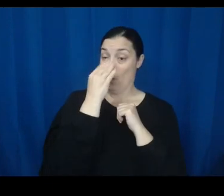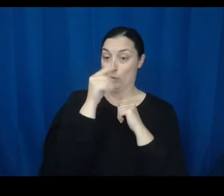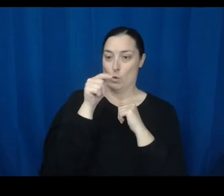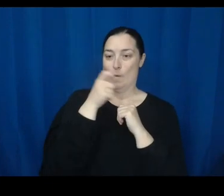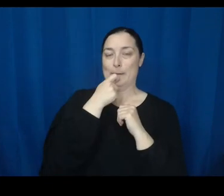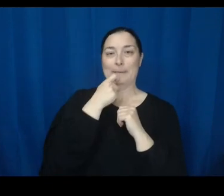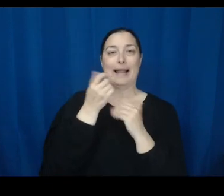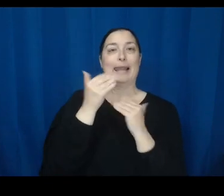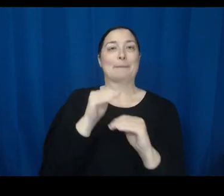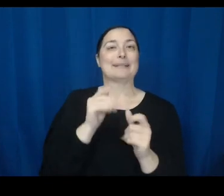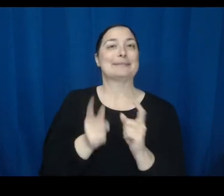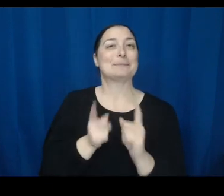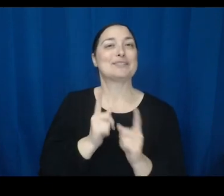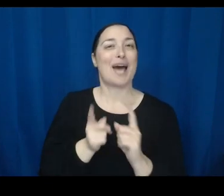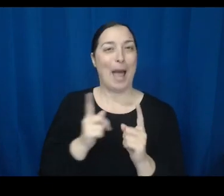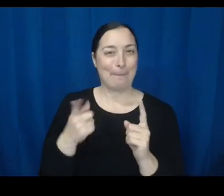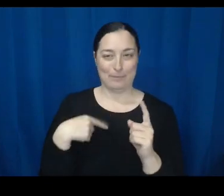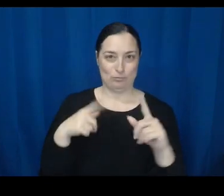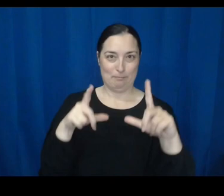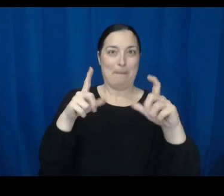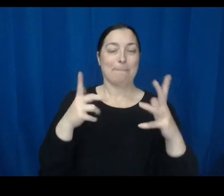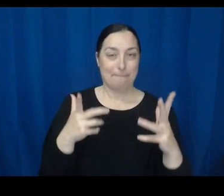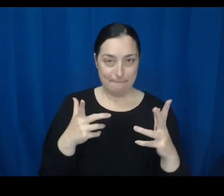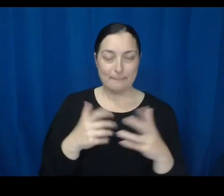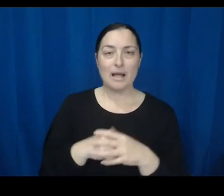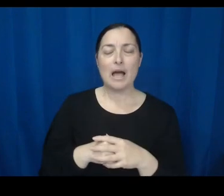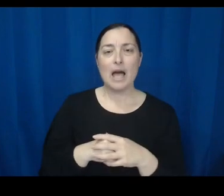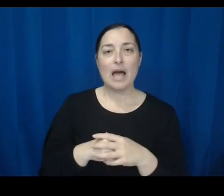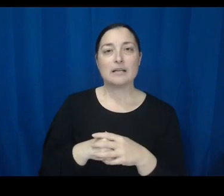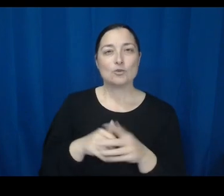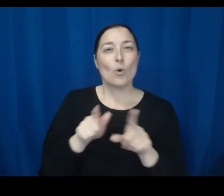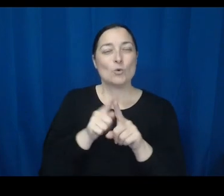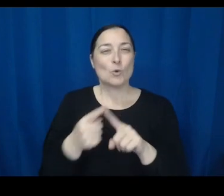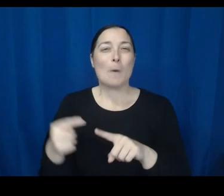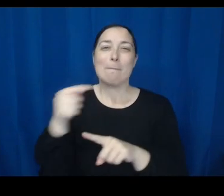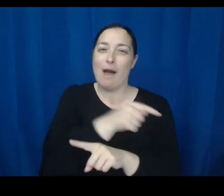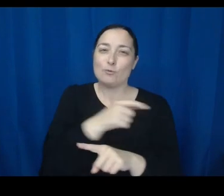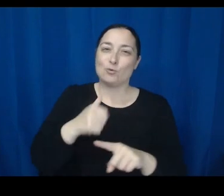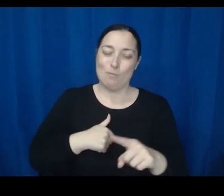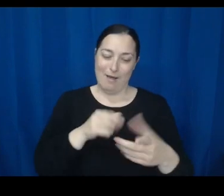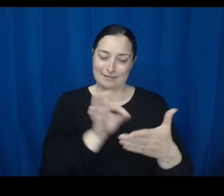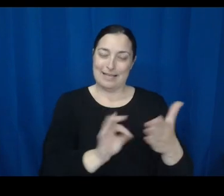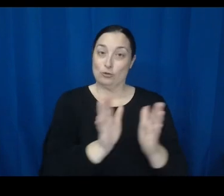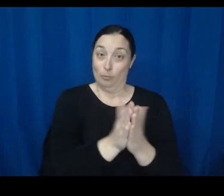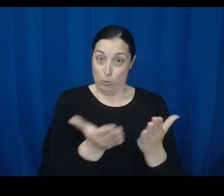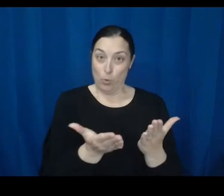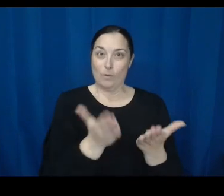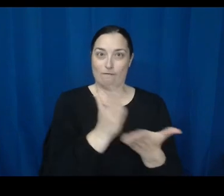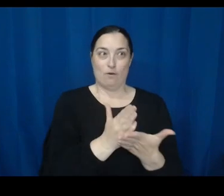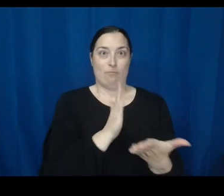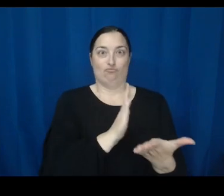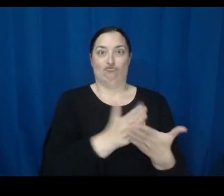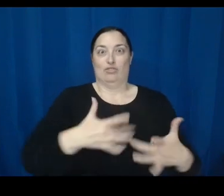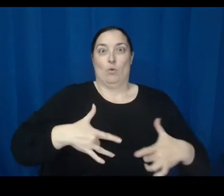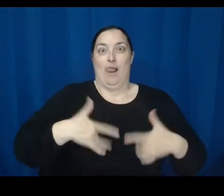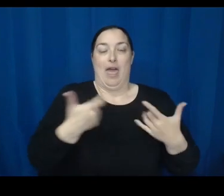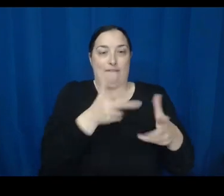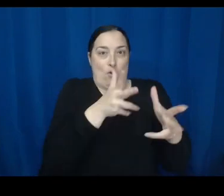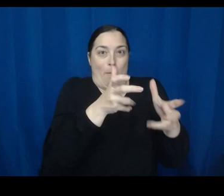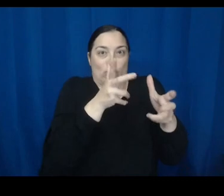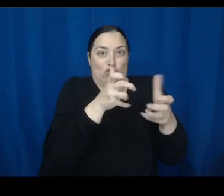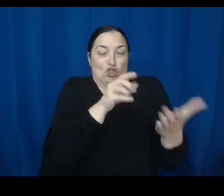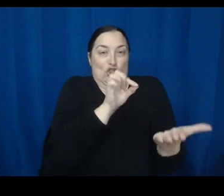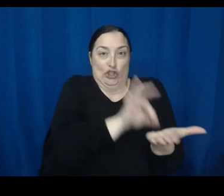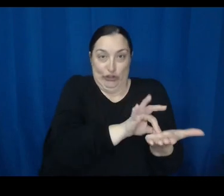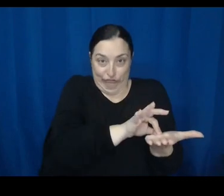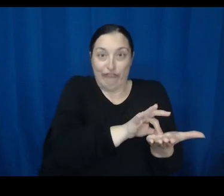of sitting there and working in my sketchbook and observing directly from life. Even if that's not the image that ends